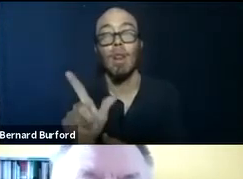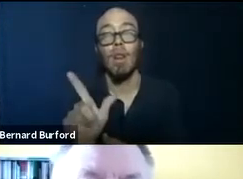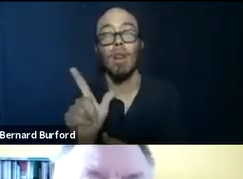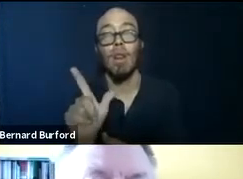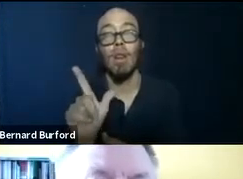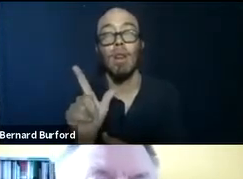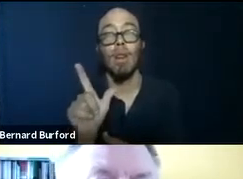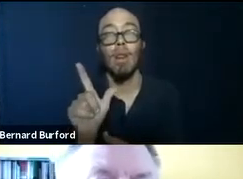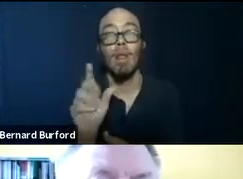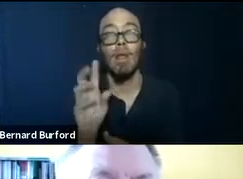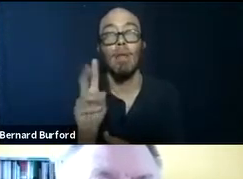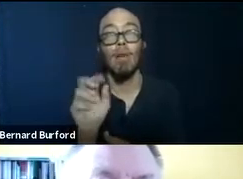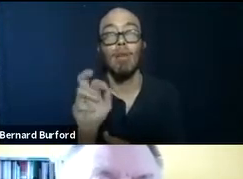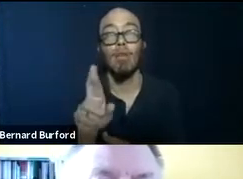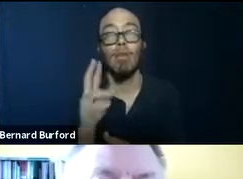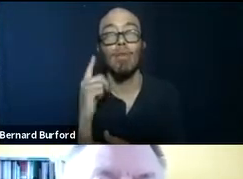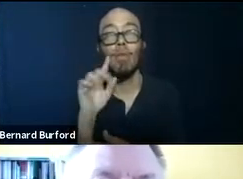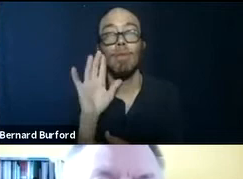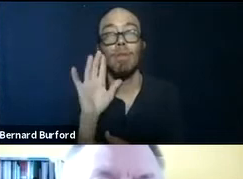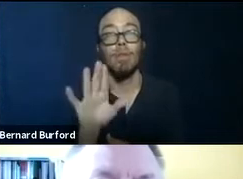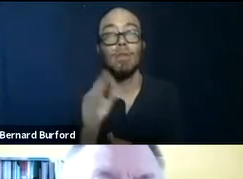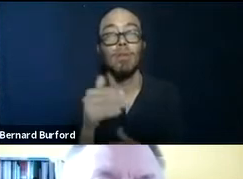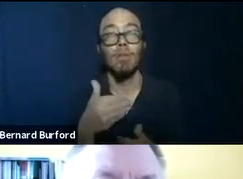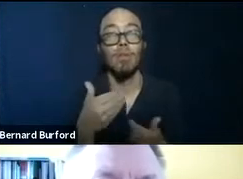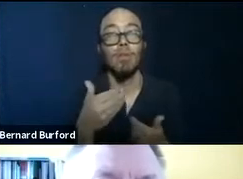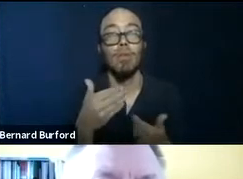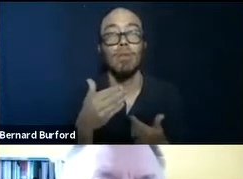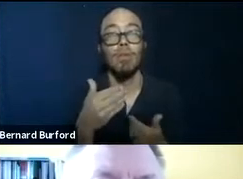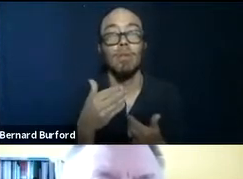for his opening remarks. Please, Yuval.